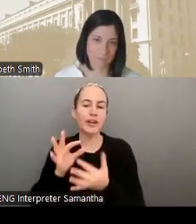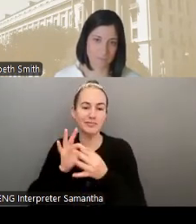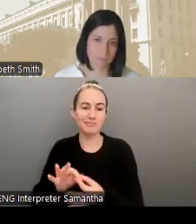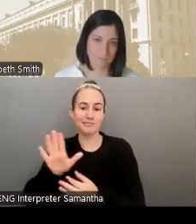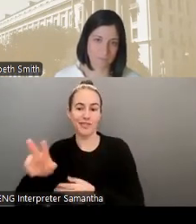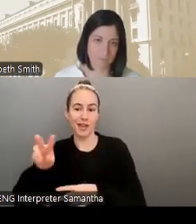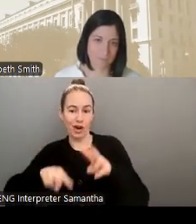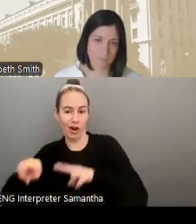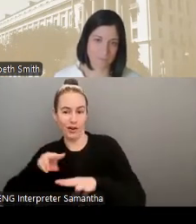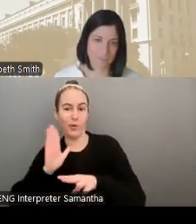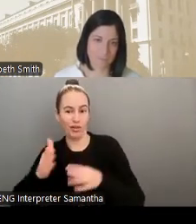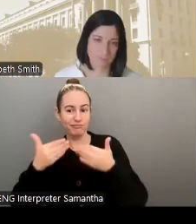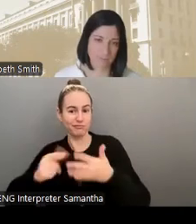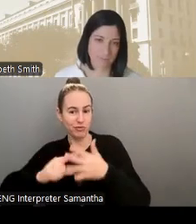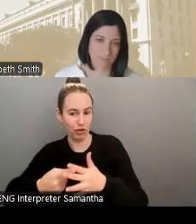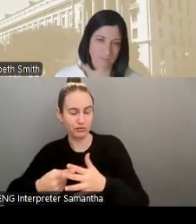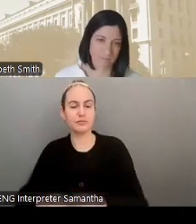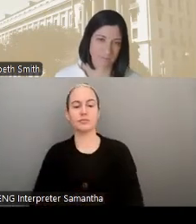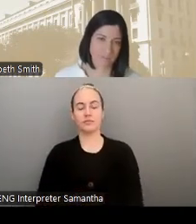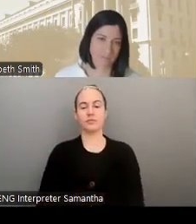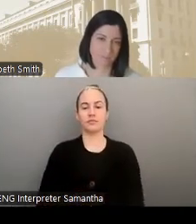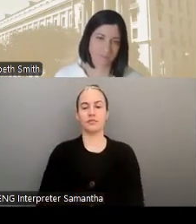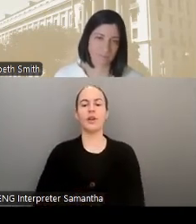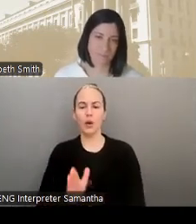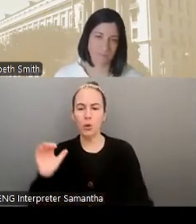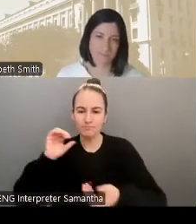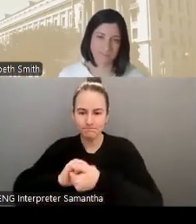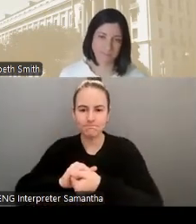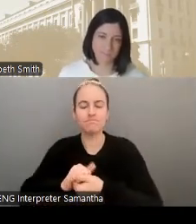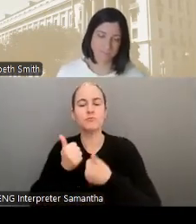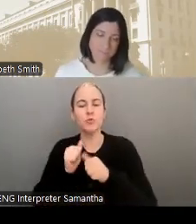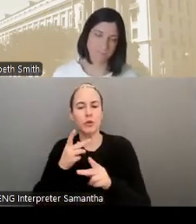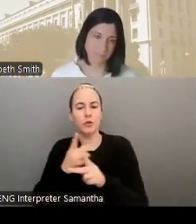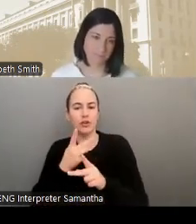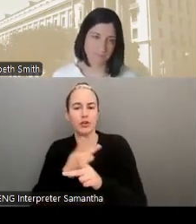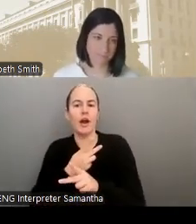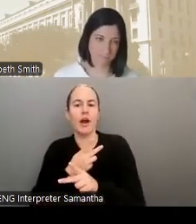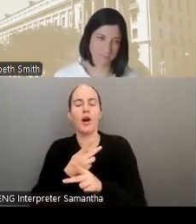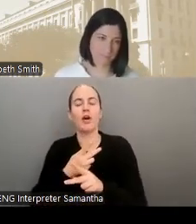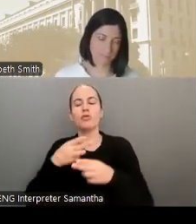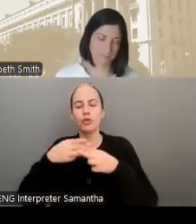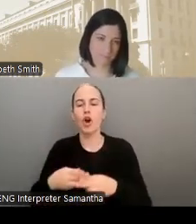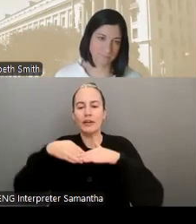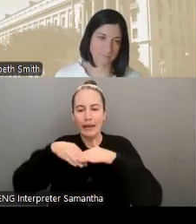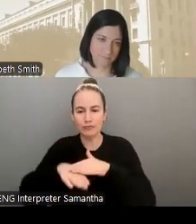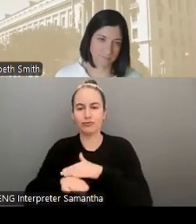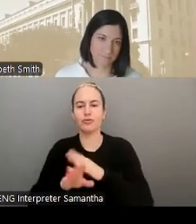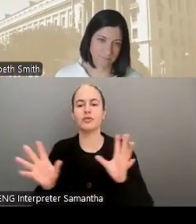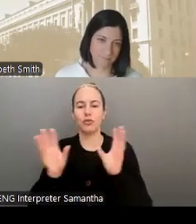initiate, and they're really going to work with you to try and schedule what's called an entrance conference with you and your